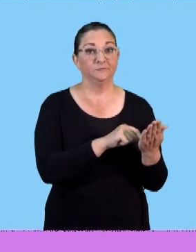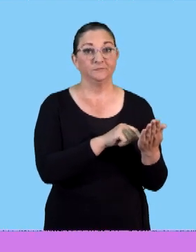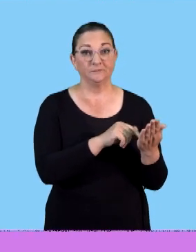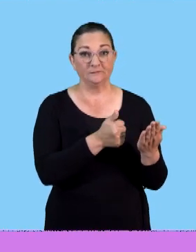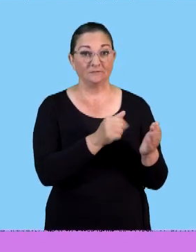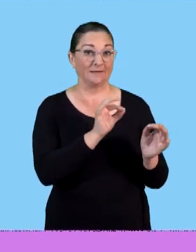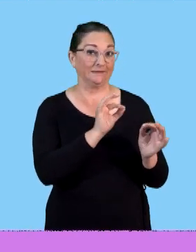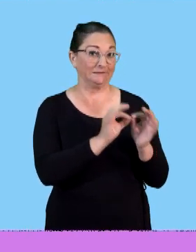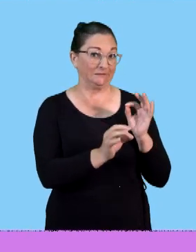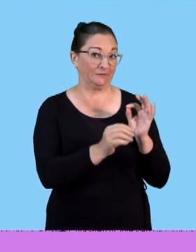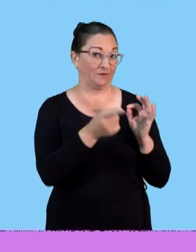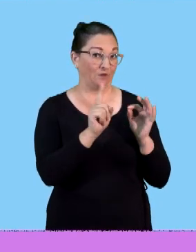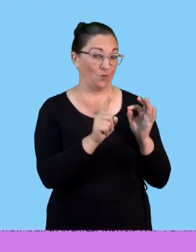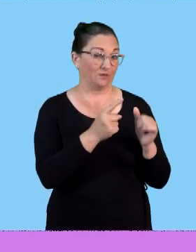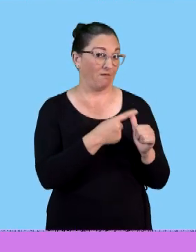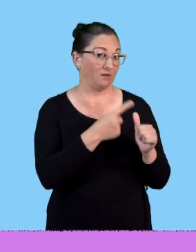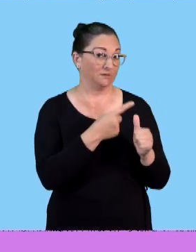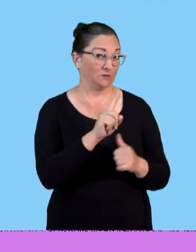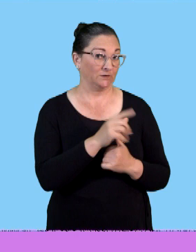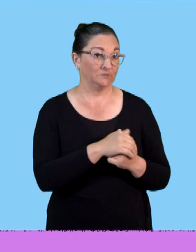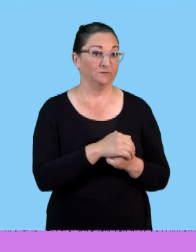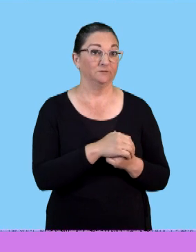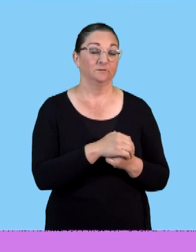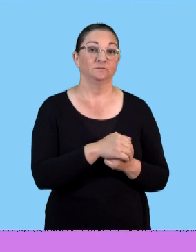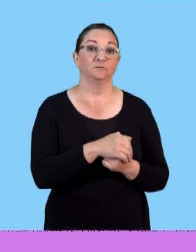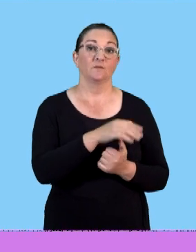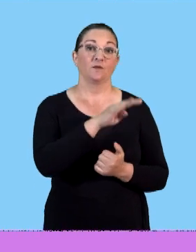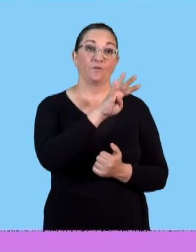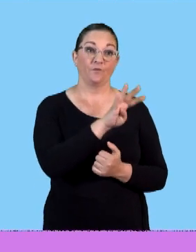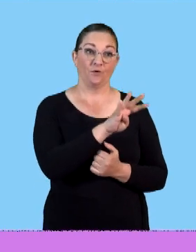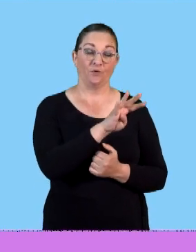So when I simplify this, I get an answer of